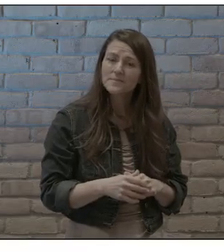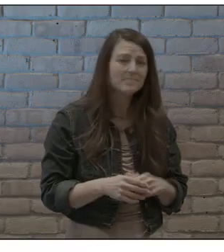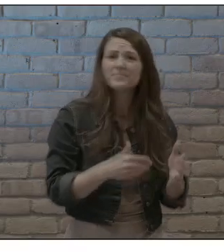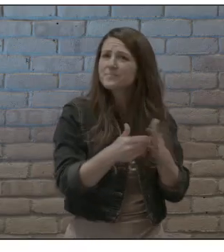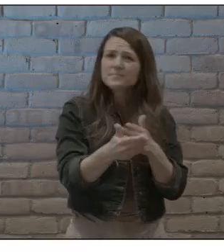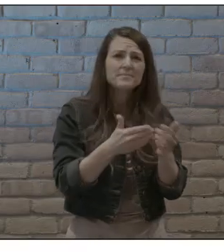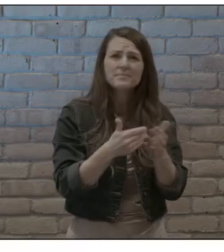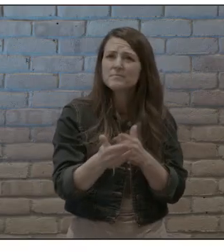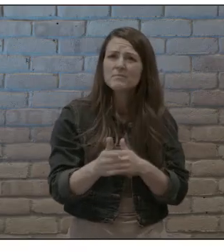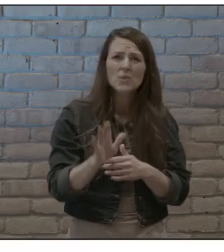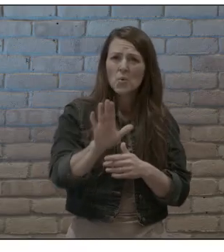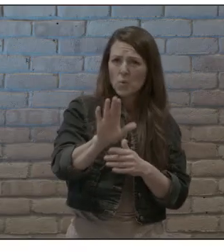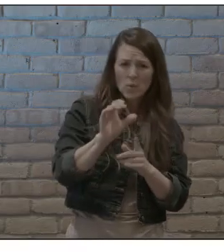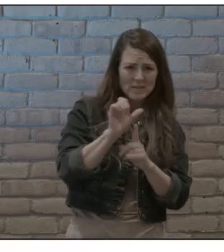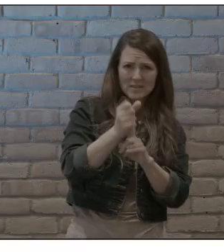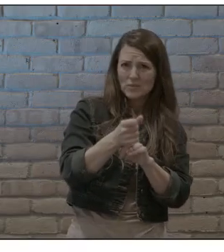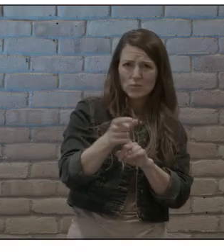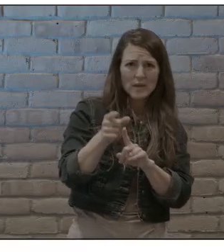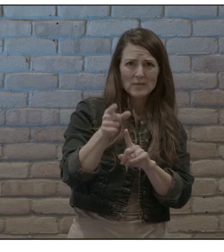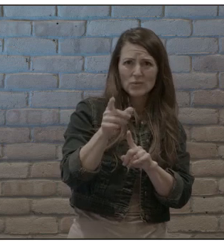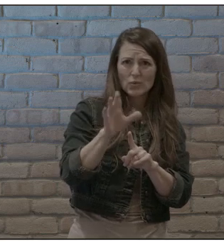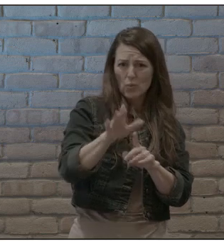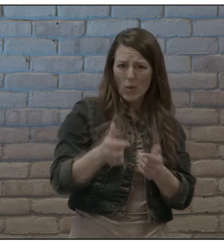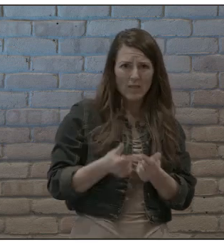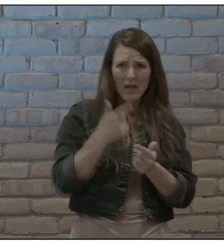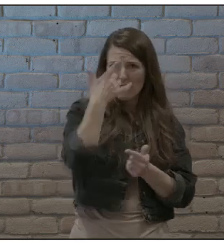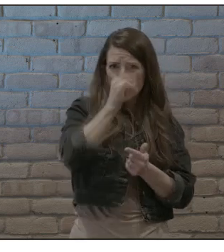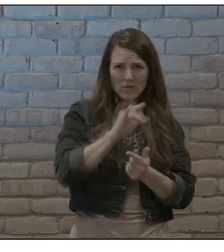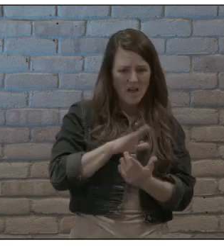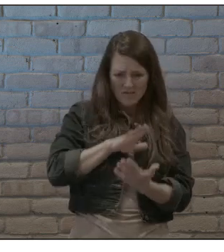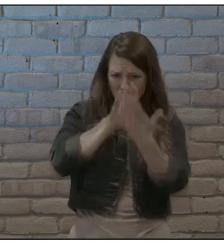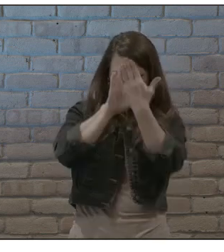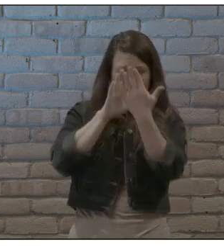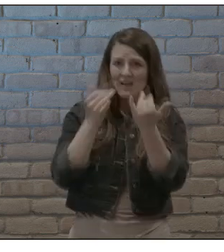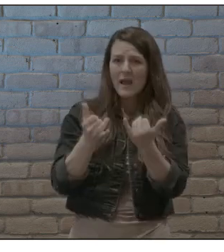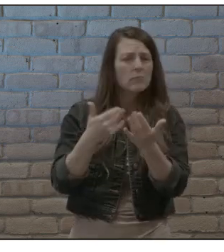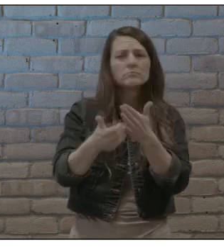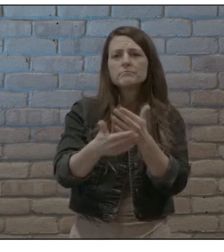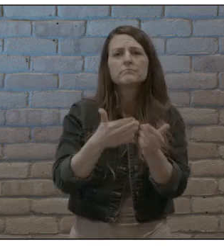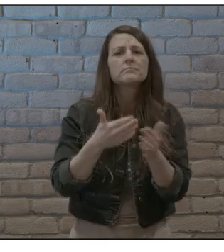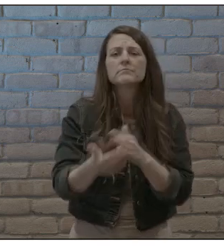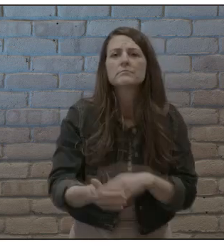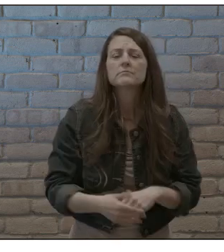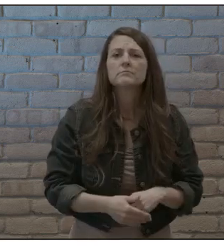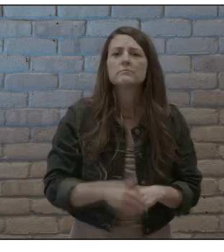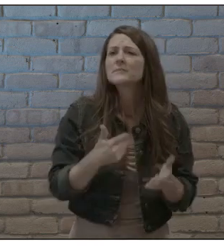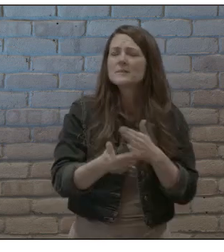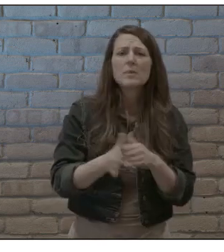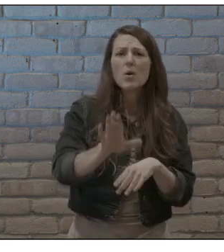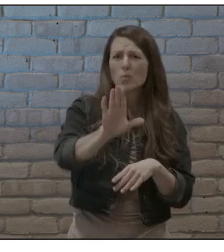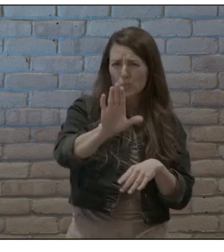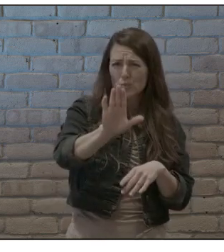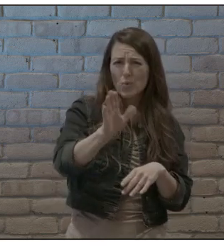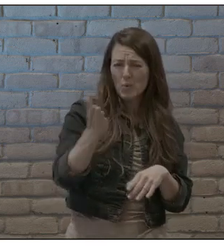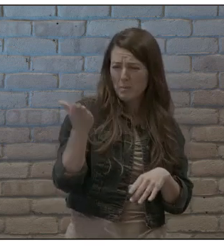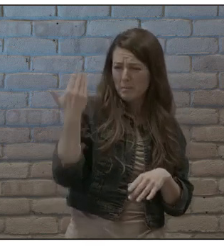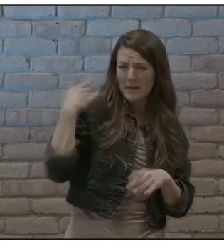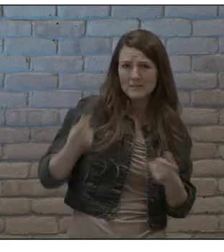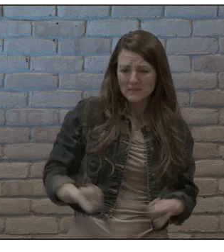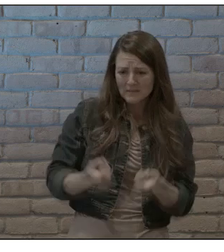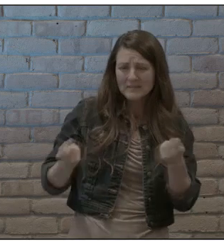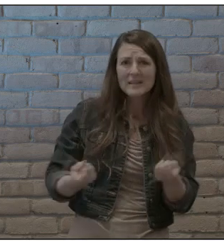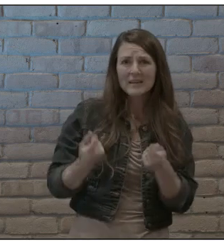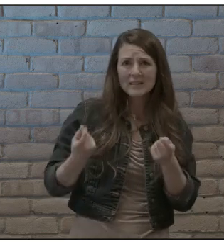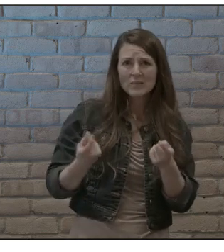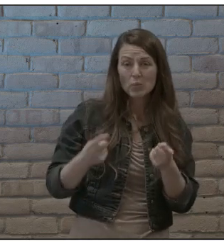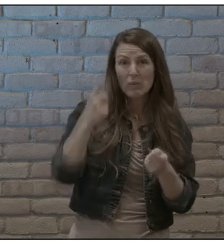No matter what crisis you're facing in your life right now, no matter what you have done to not deserve to be a